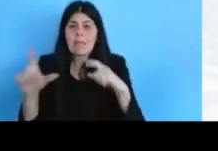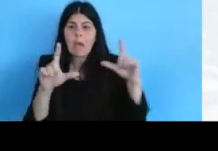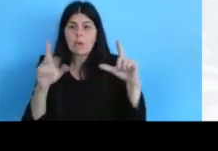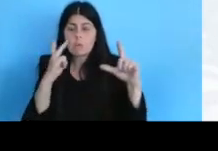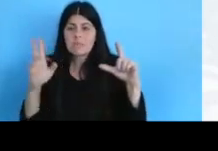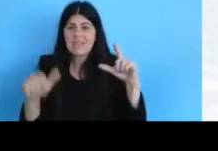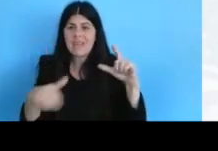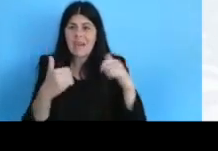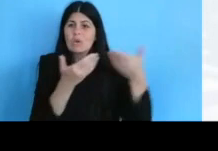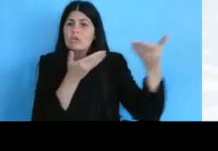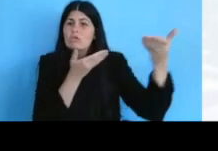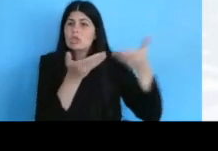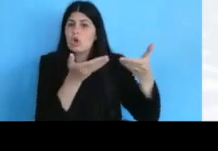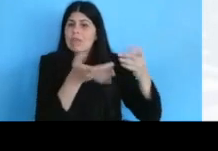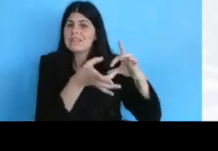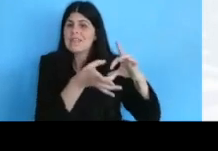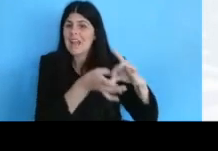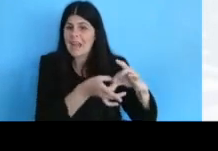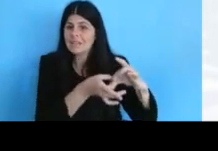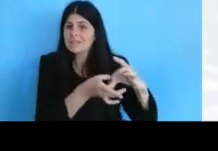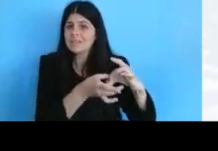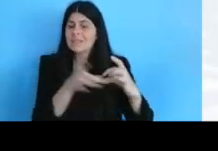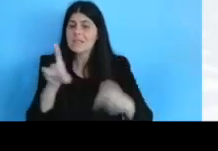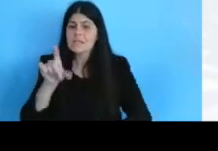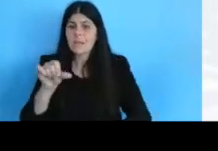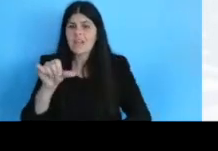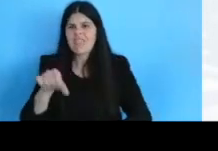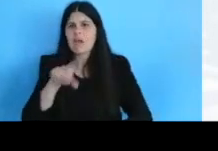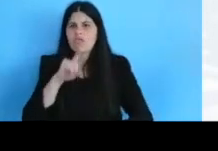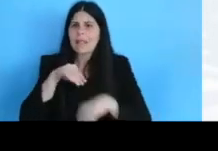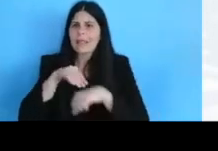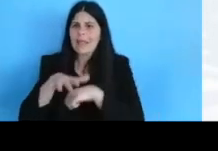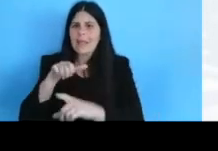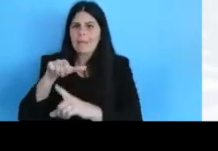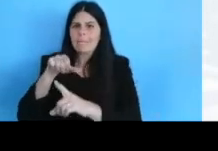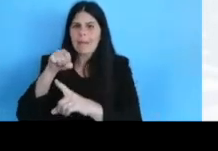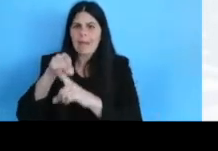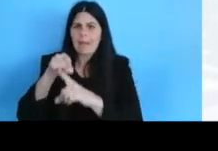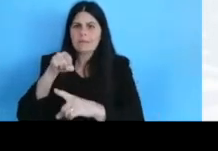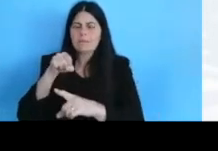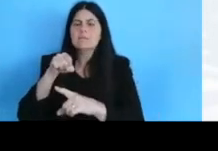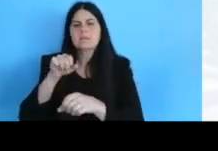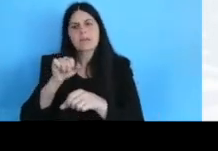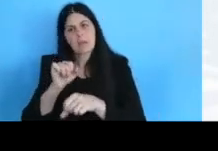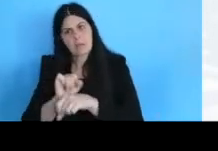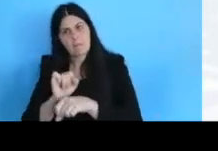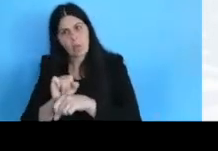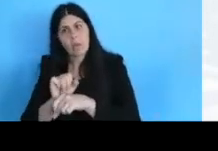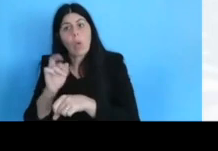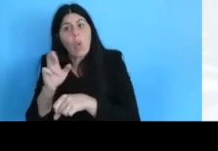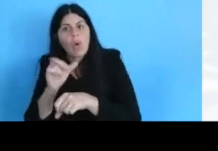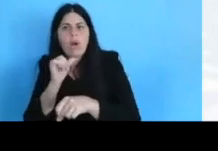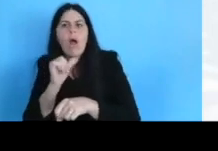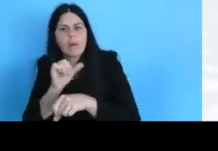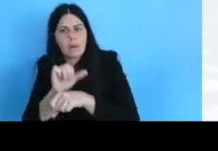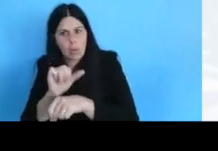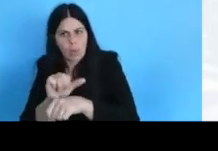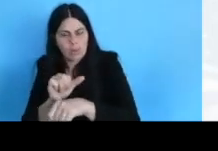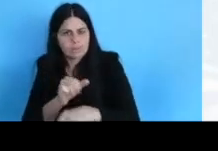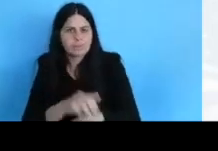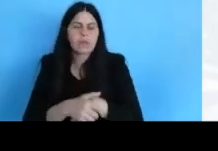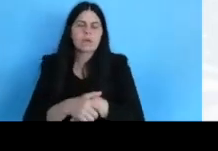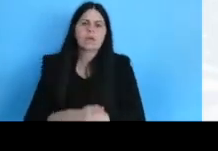service-connected disability impacts employment, or unemployment. So as you